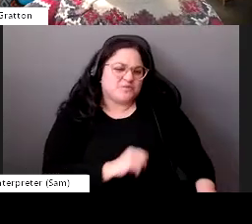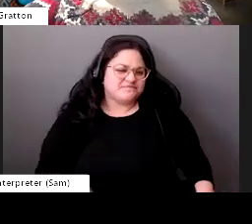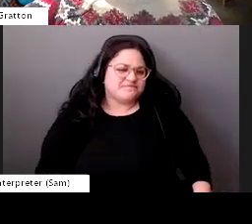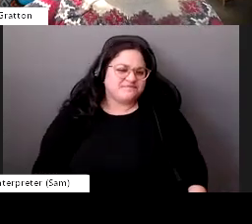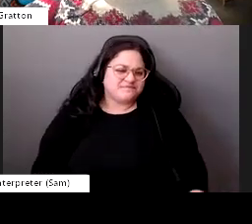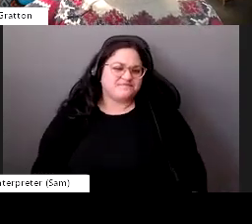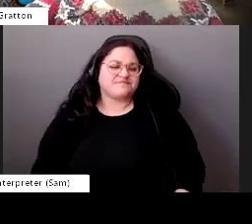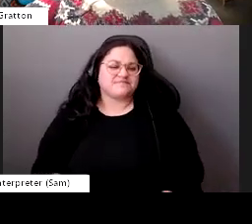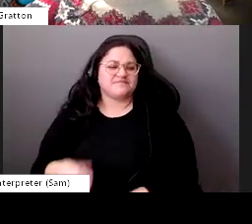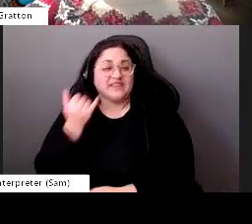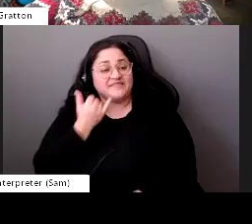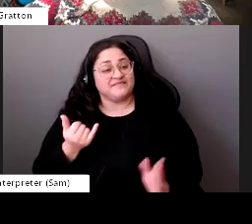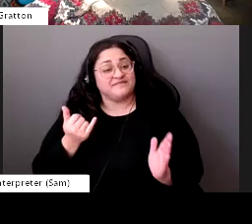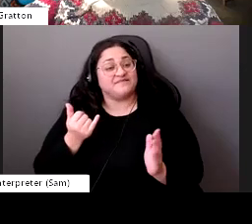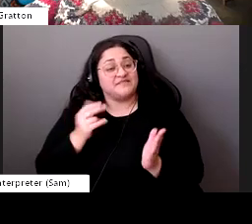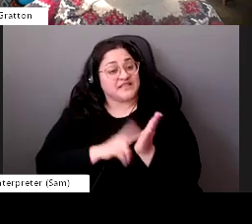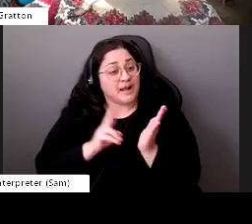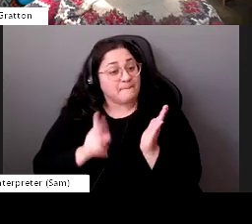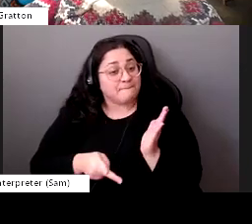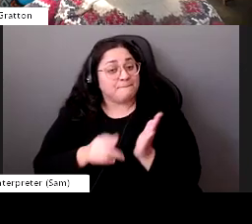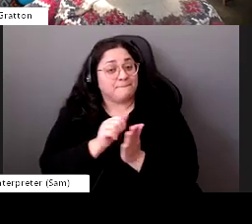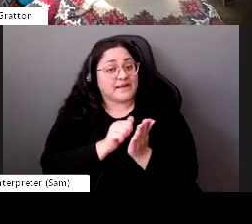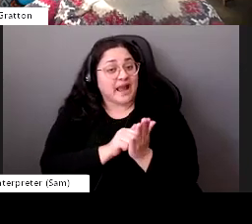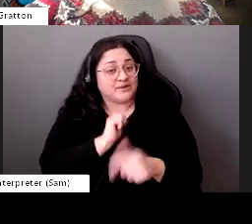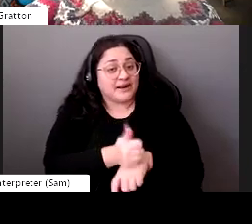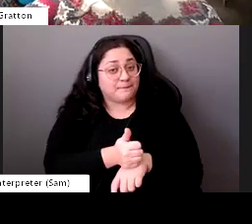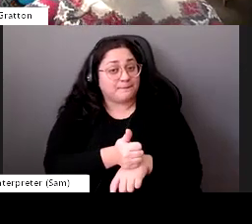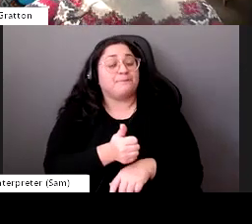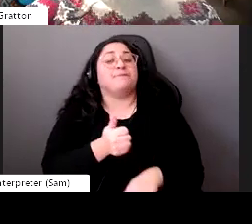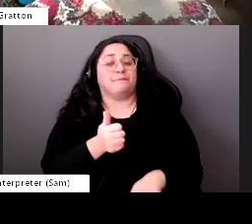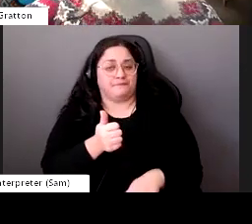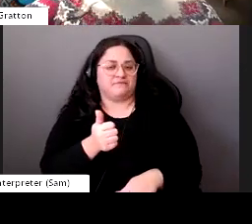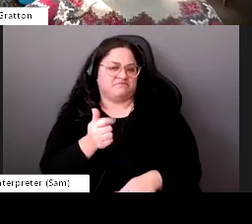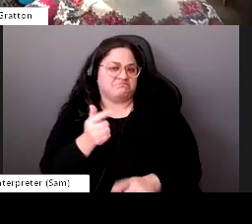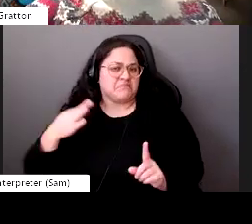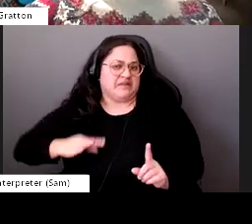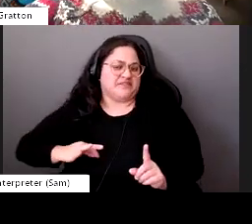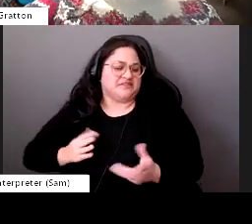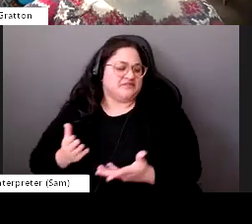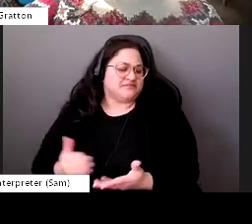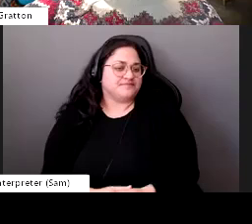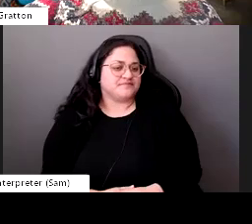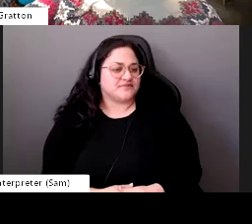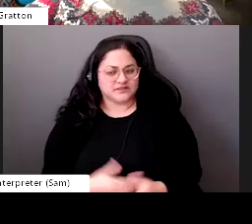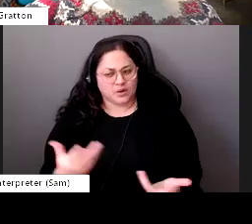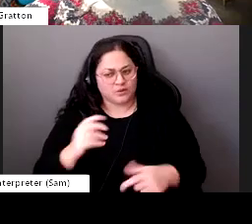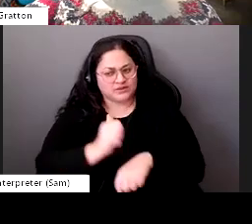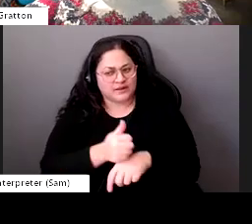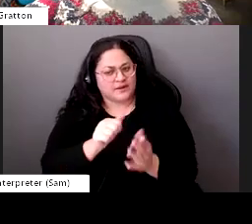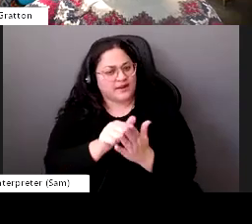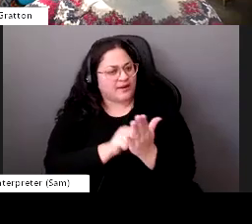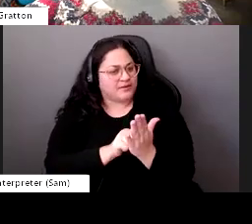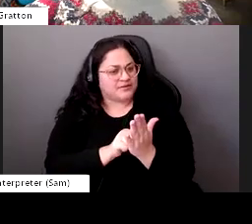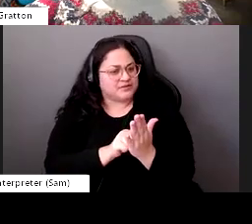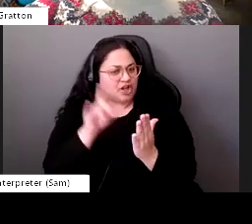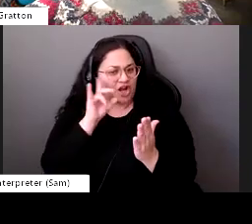to registering. So what does this mean to register? So when you go to open it, you will see something